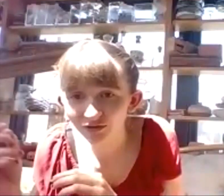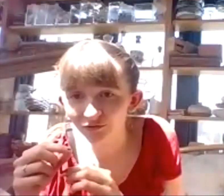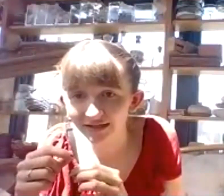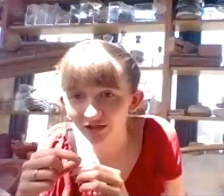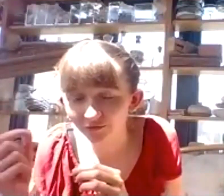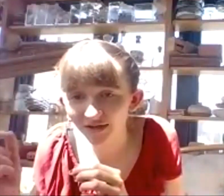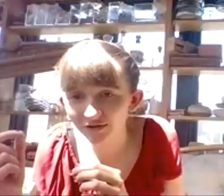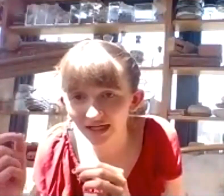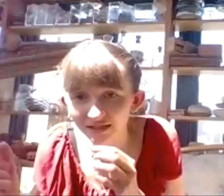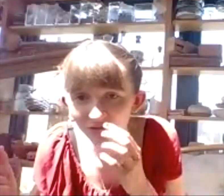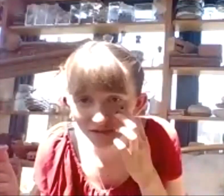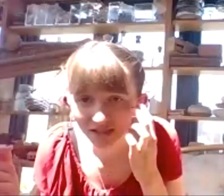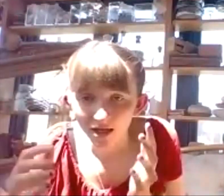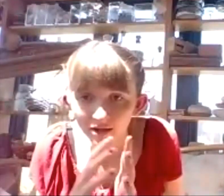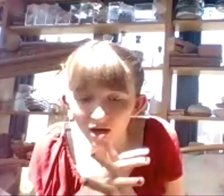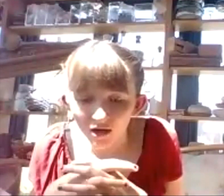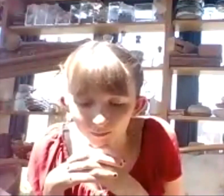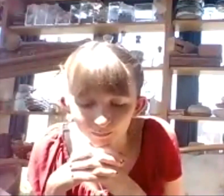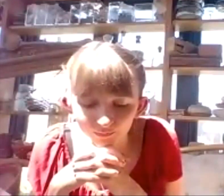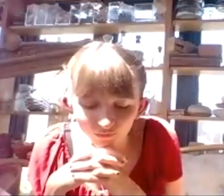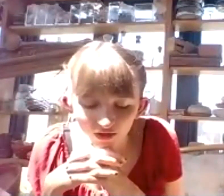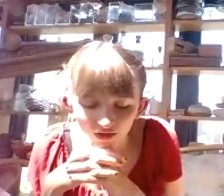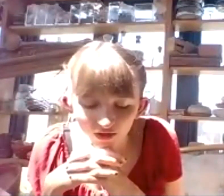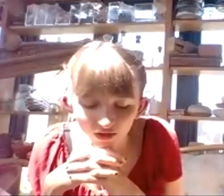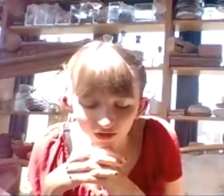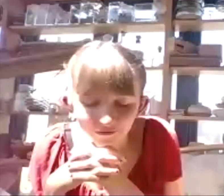you can find there are feathered dinosaurs.